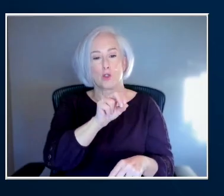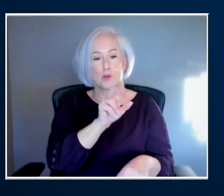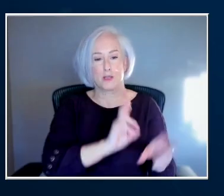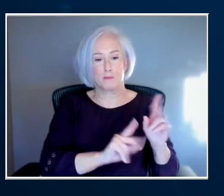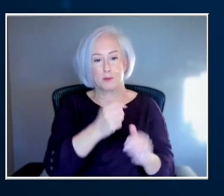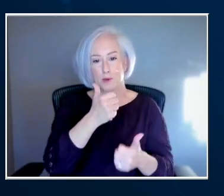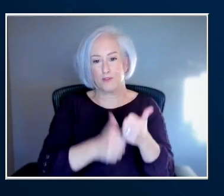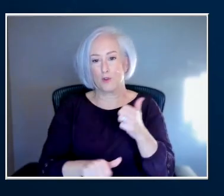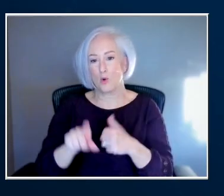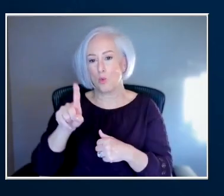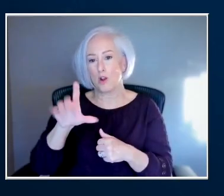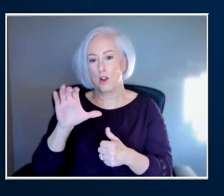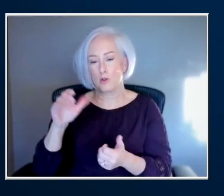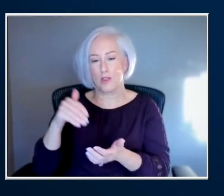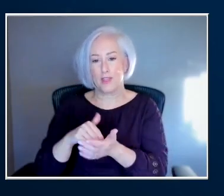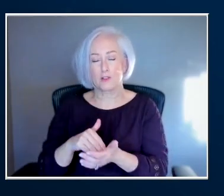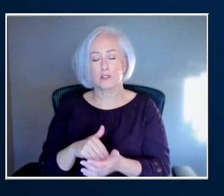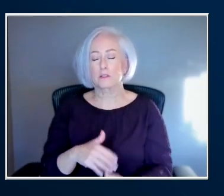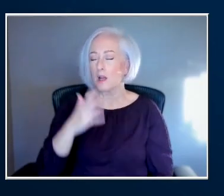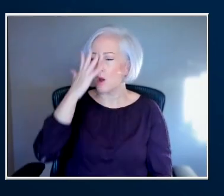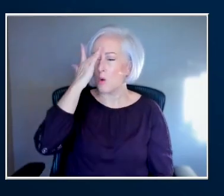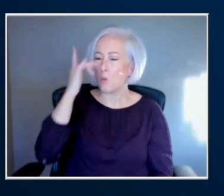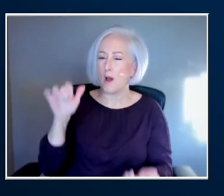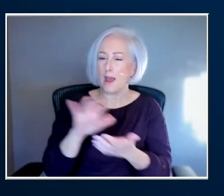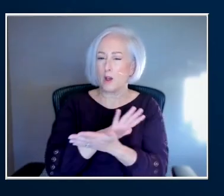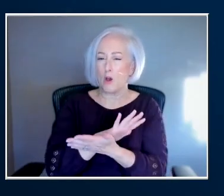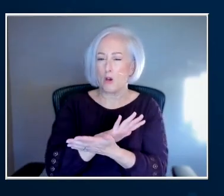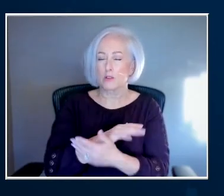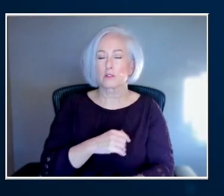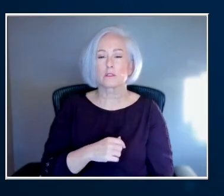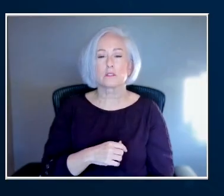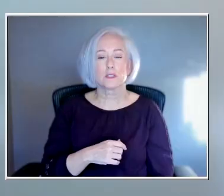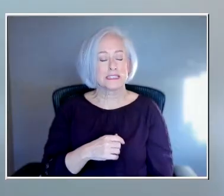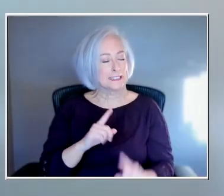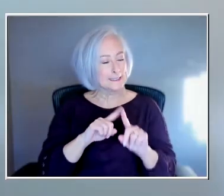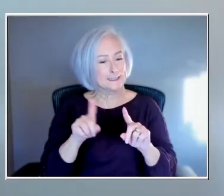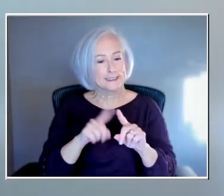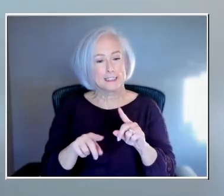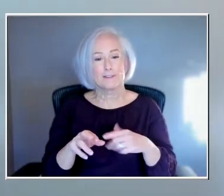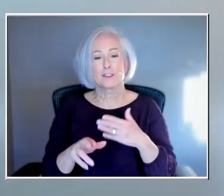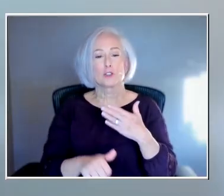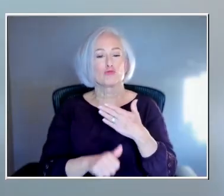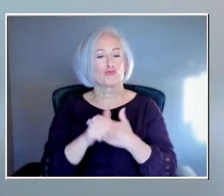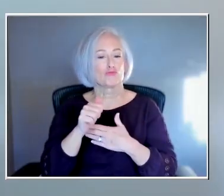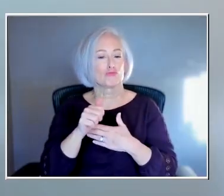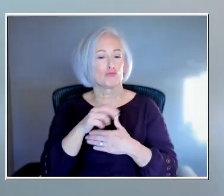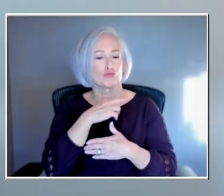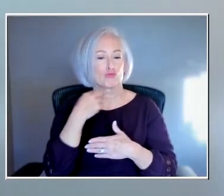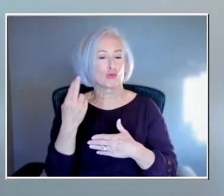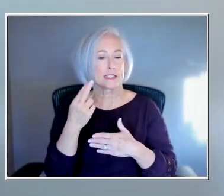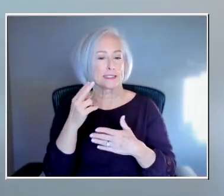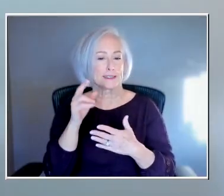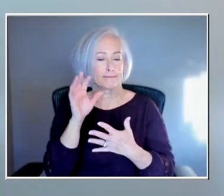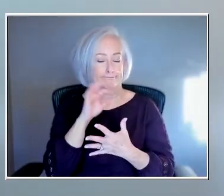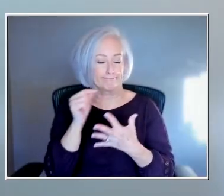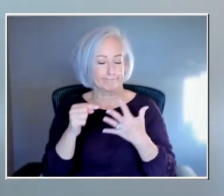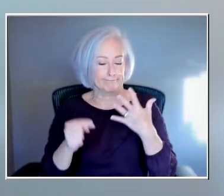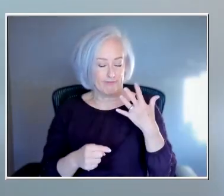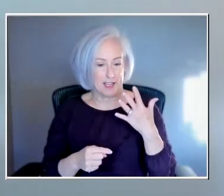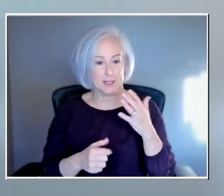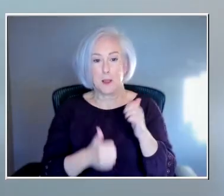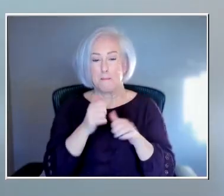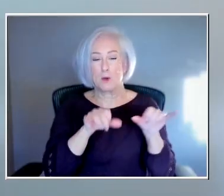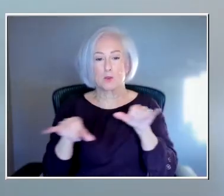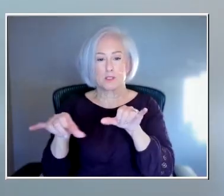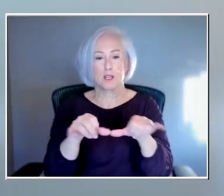that? There are a lot of numerous risk factors, but we think overall the most common reason is just what we call